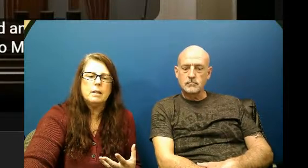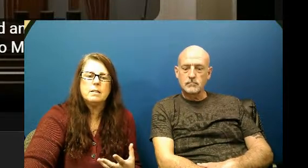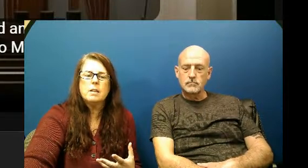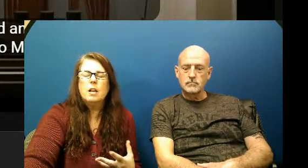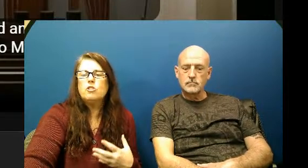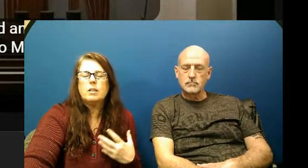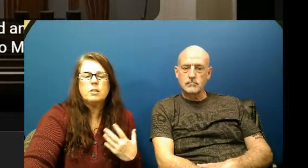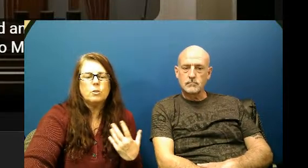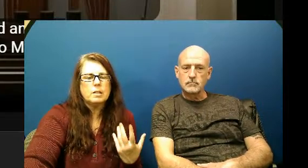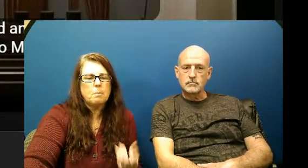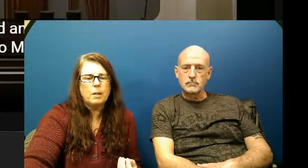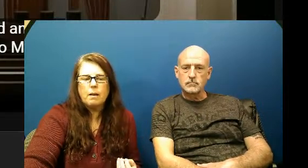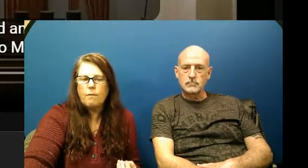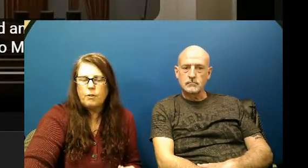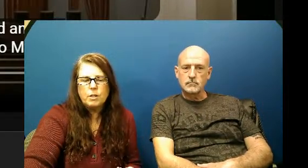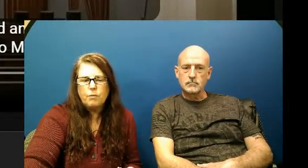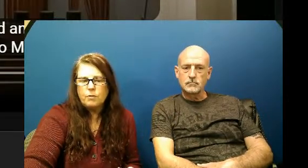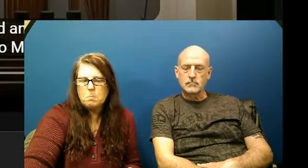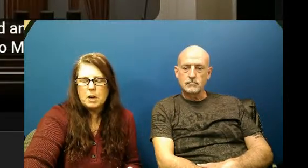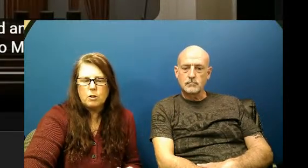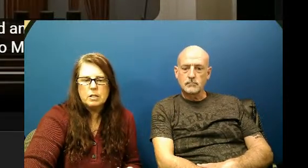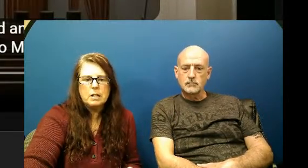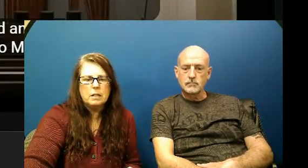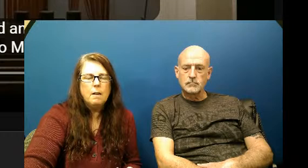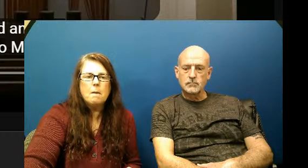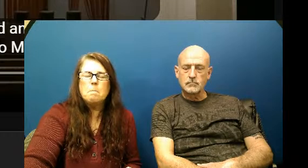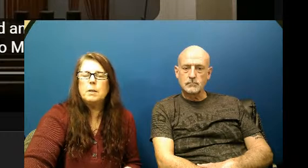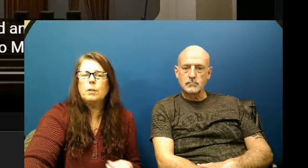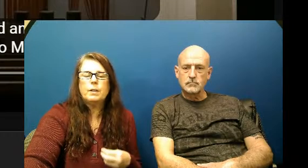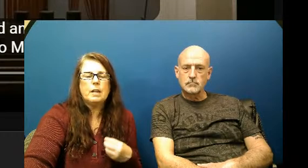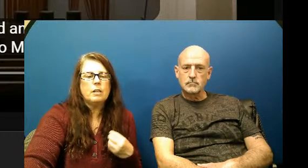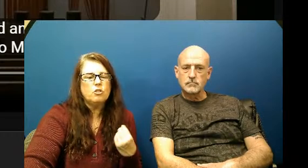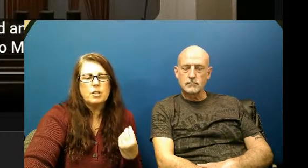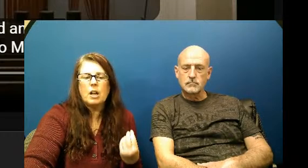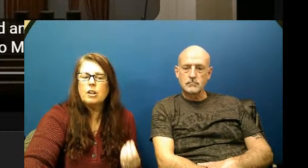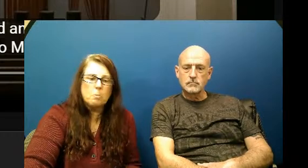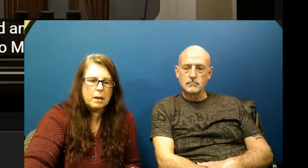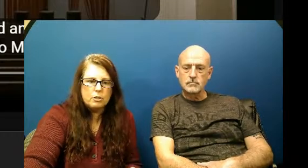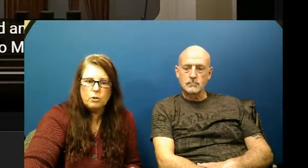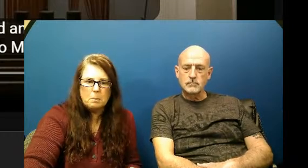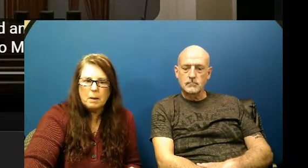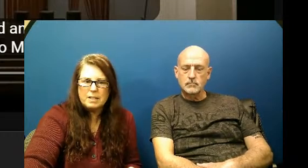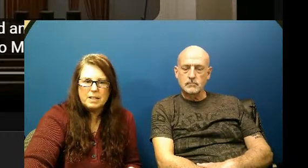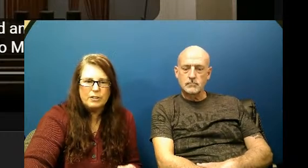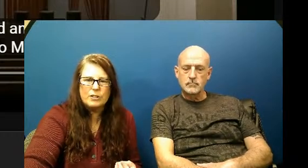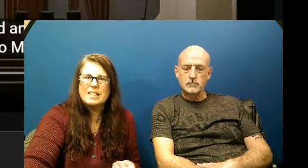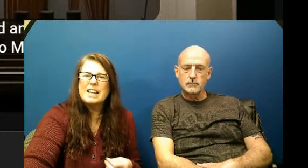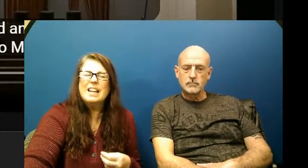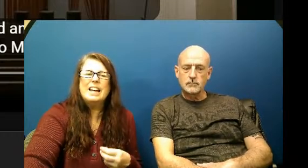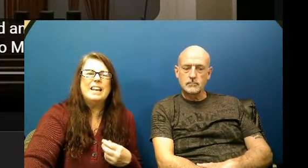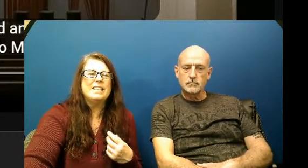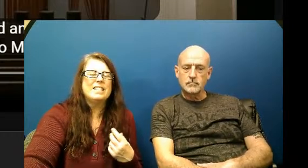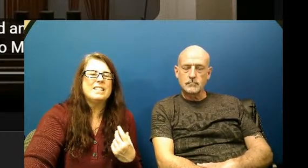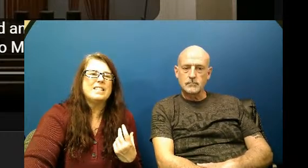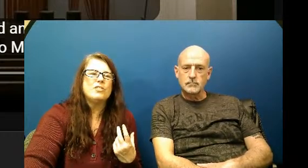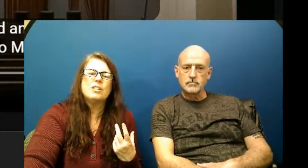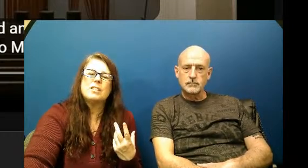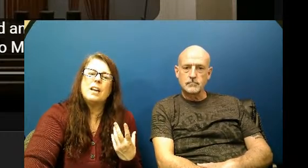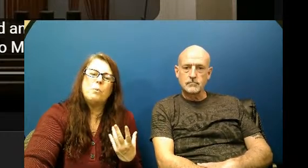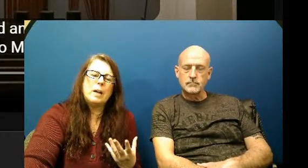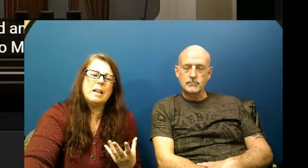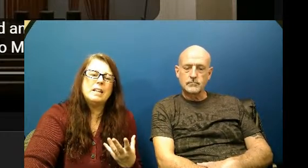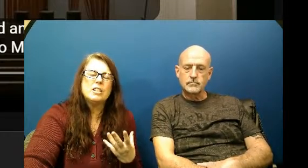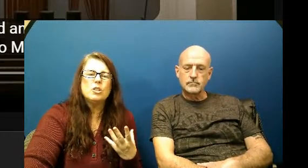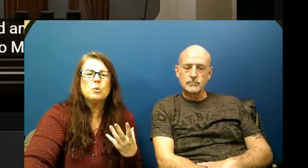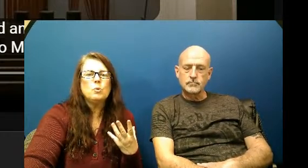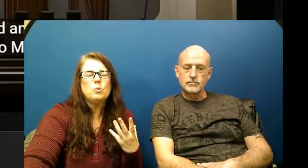the way it is just to accept like a 50-50 parenting bill that they can just undermine using best interest as just